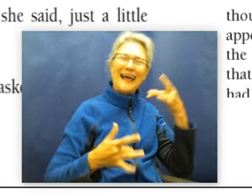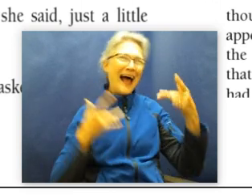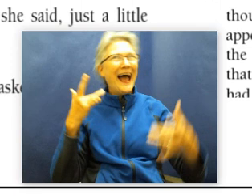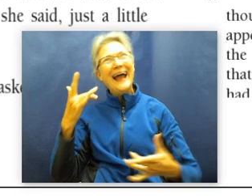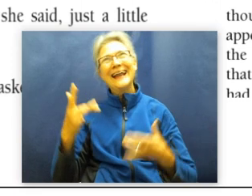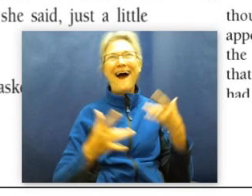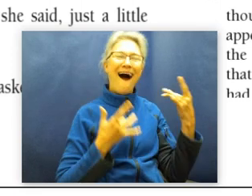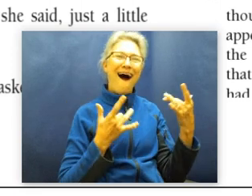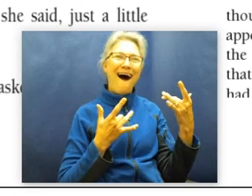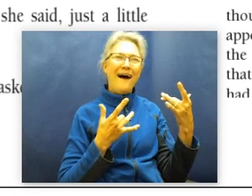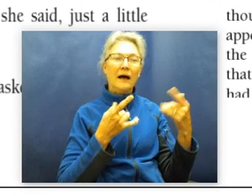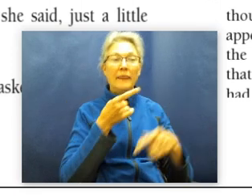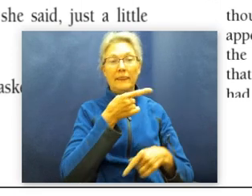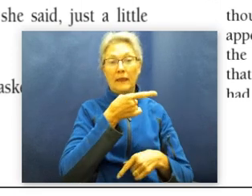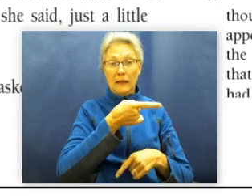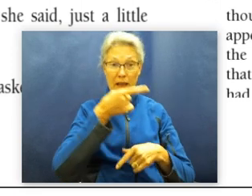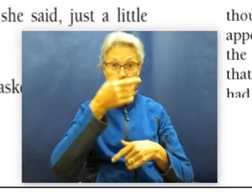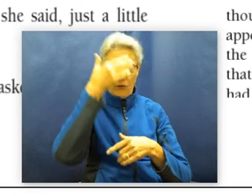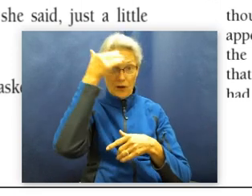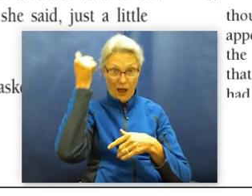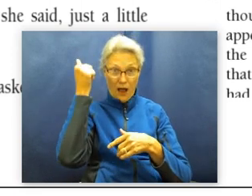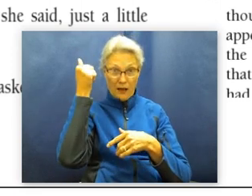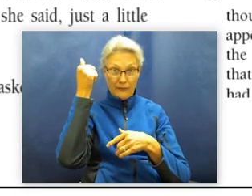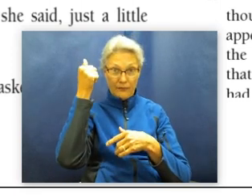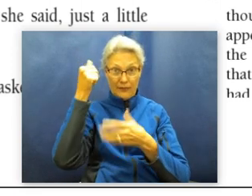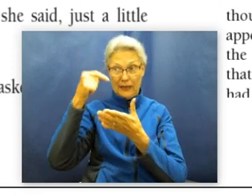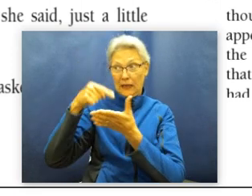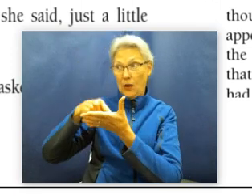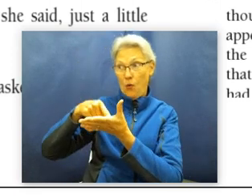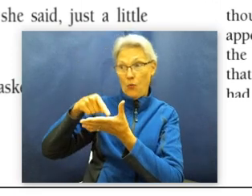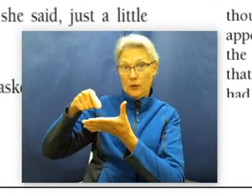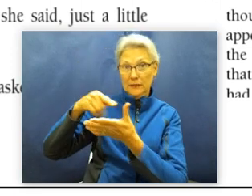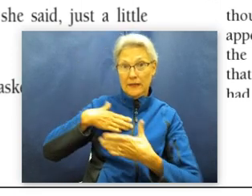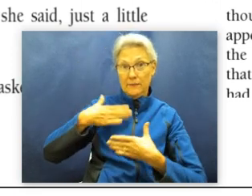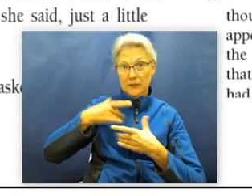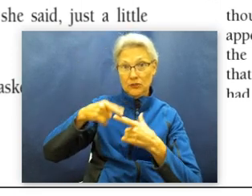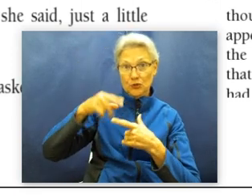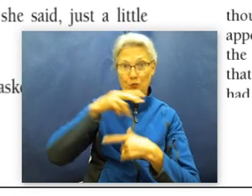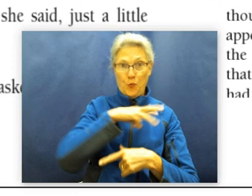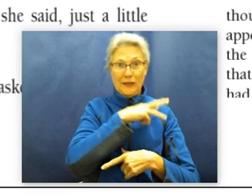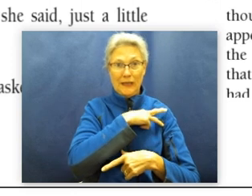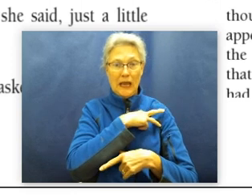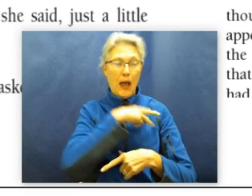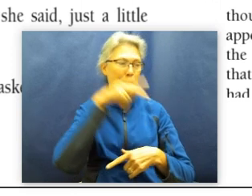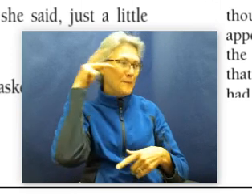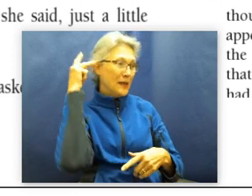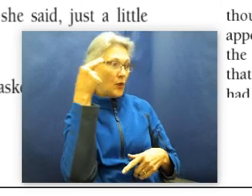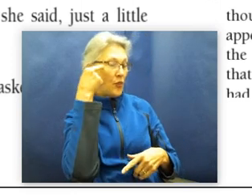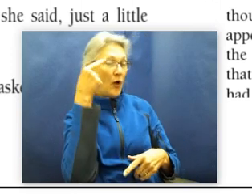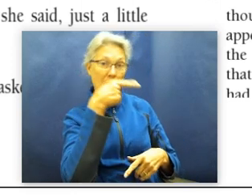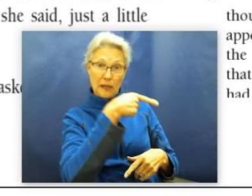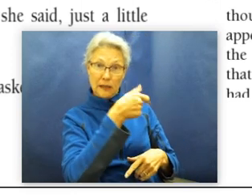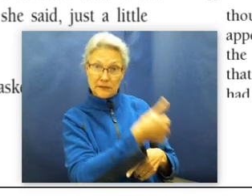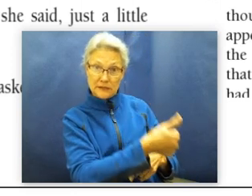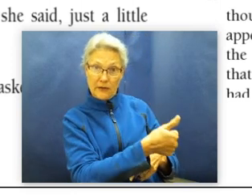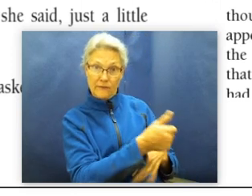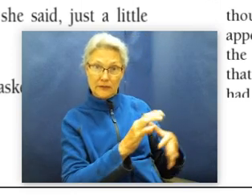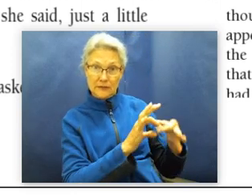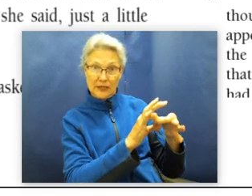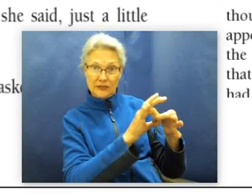had already forgotten that he owed his bliss to Wendy. He thought he had attached the shadow